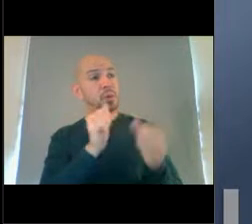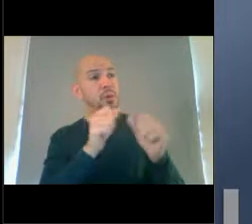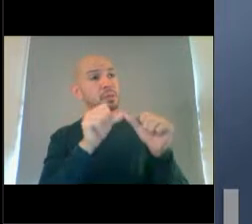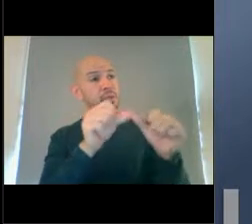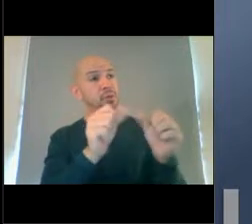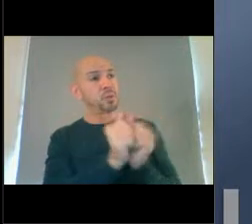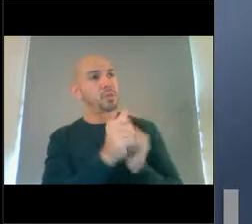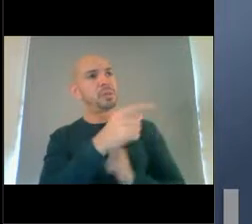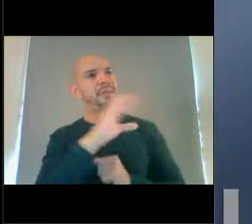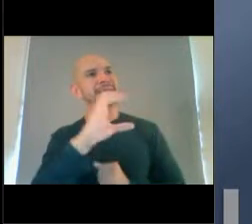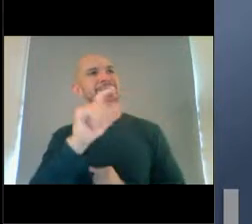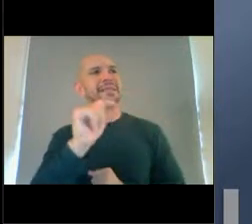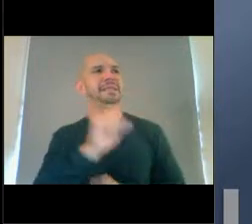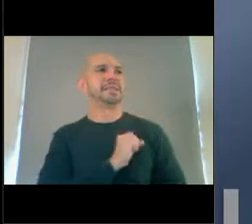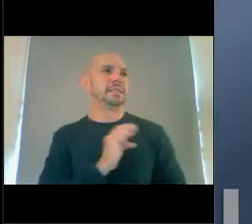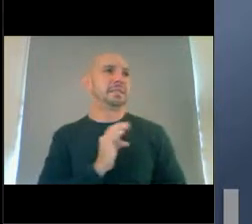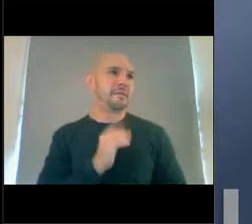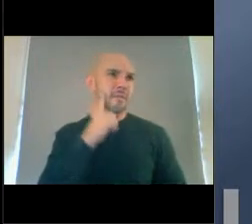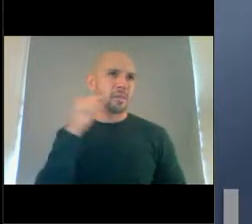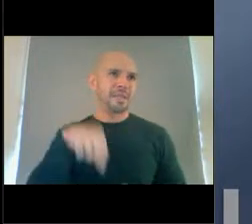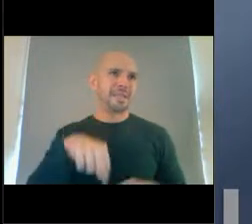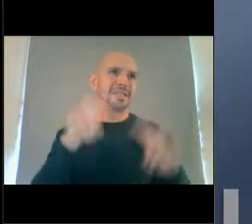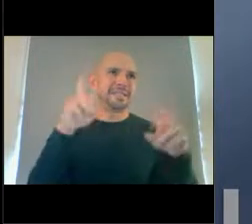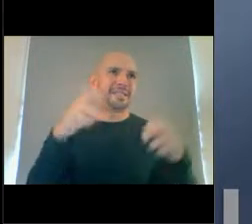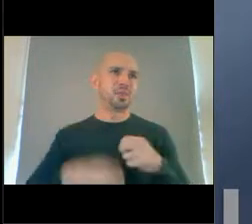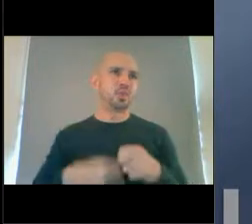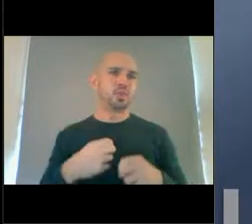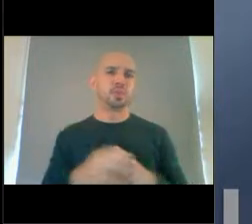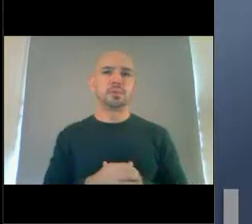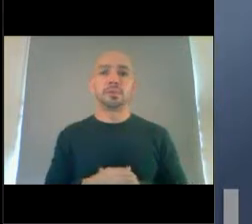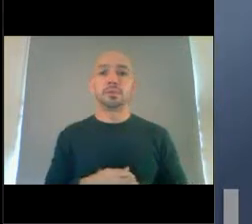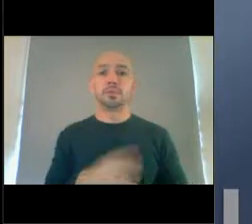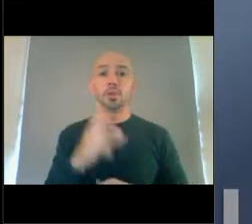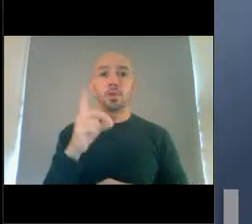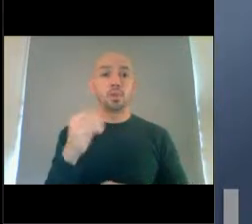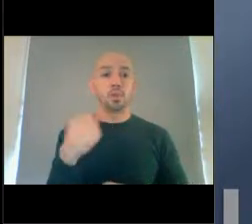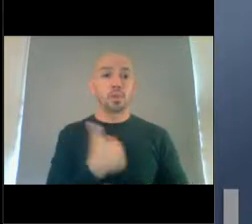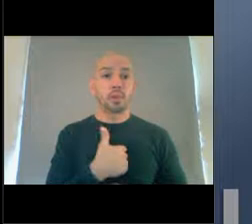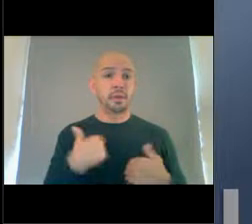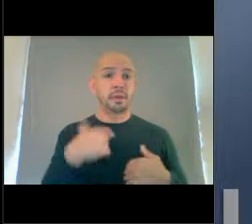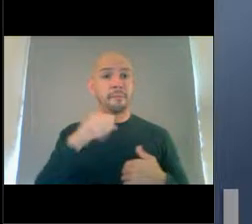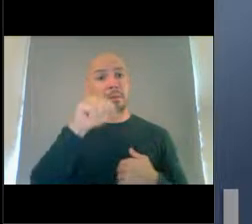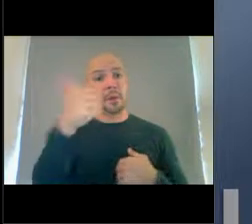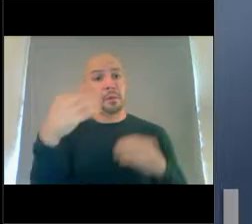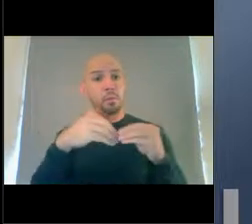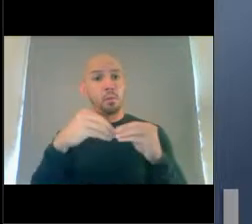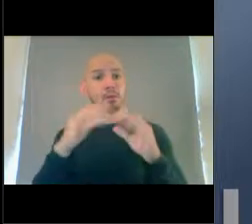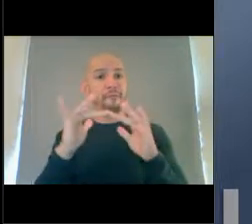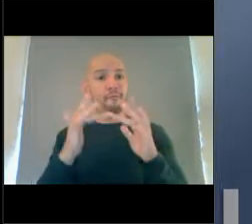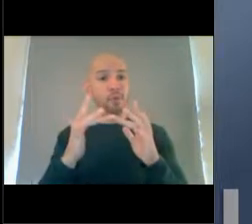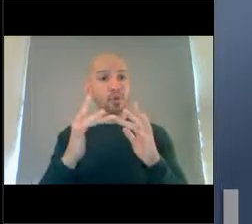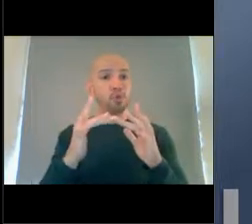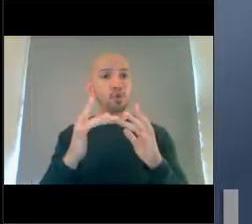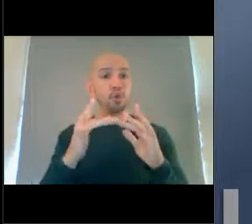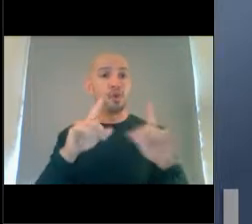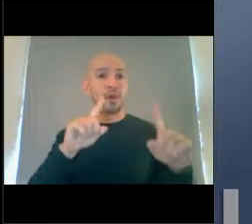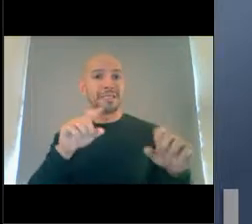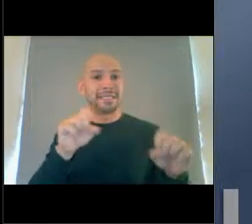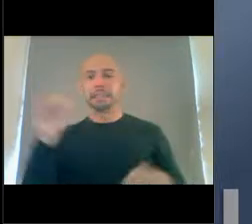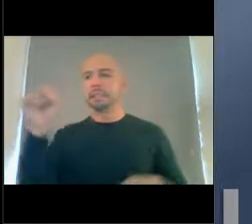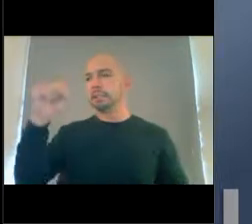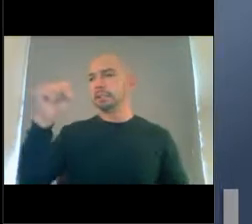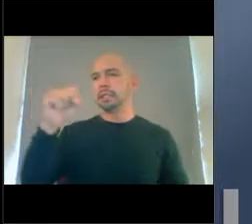you thank you do we have others virtually yes thank you we do have virtual attendees who are looking